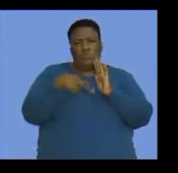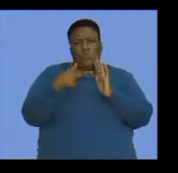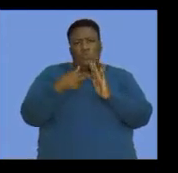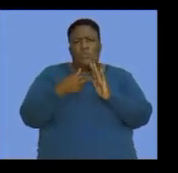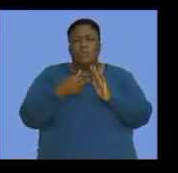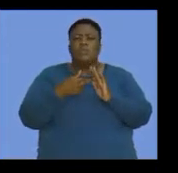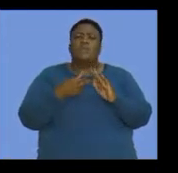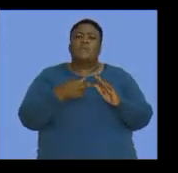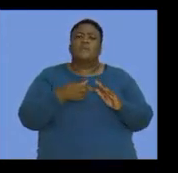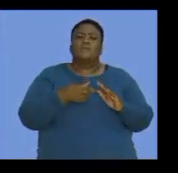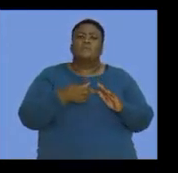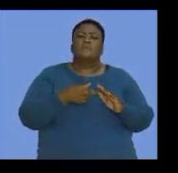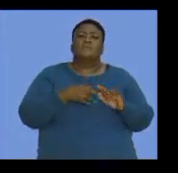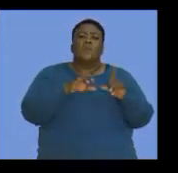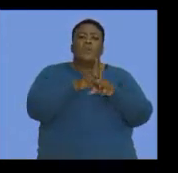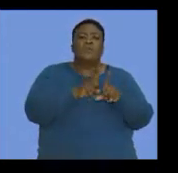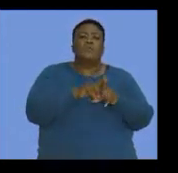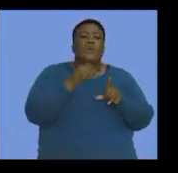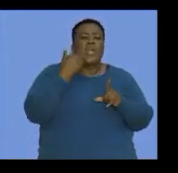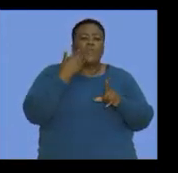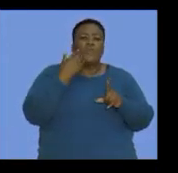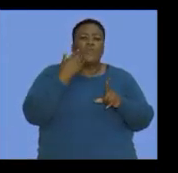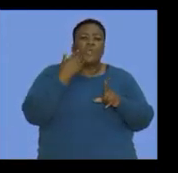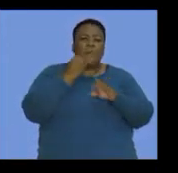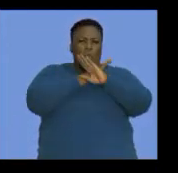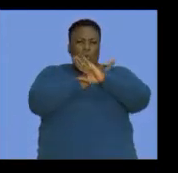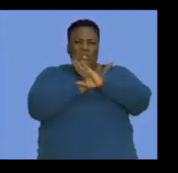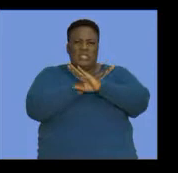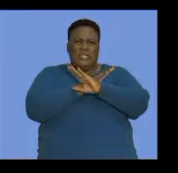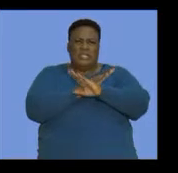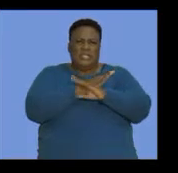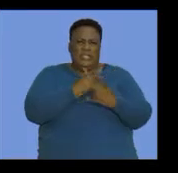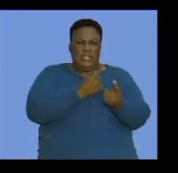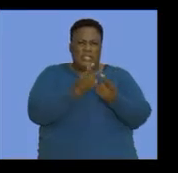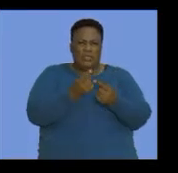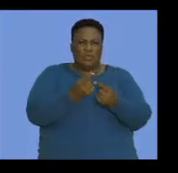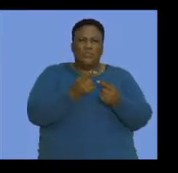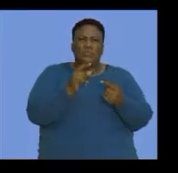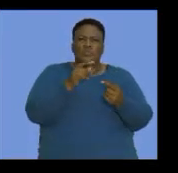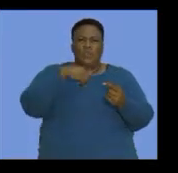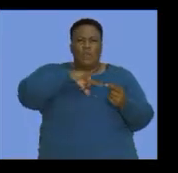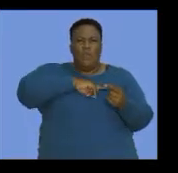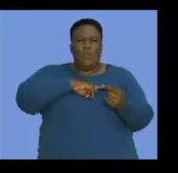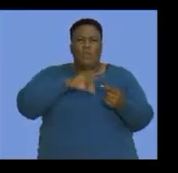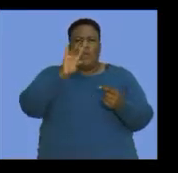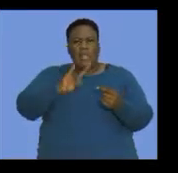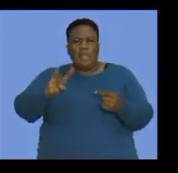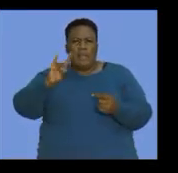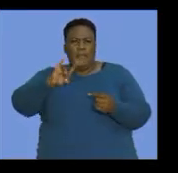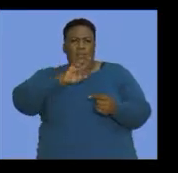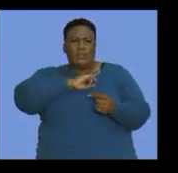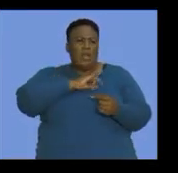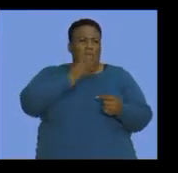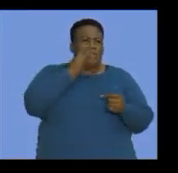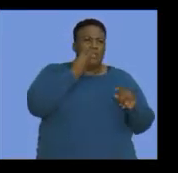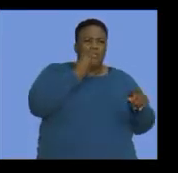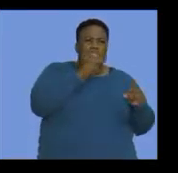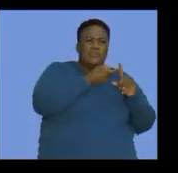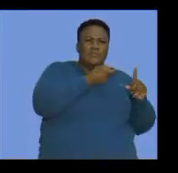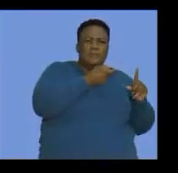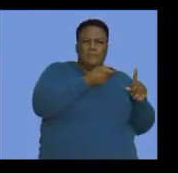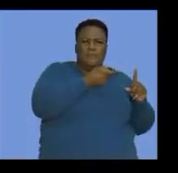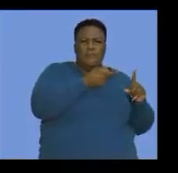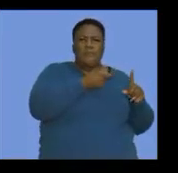carnivores because they are consuming some of our pests, and the impact that has on biodiversity. Pollination and crop production. So